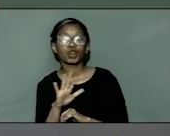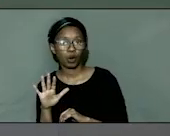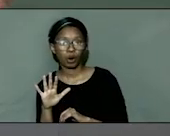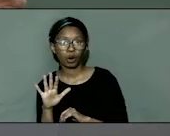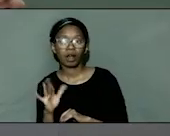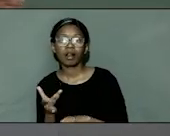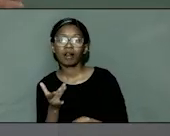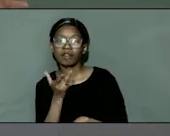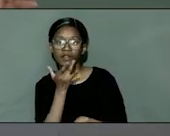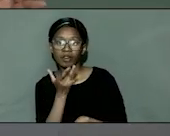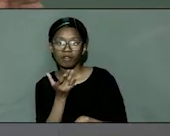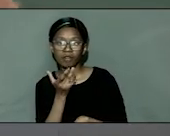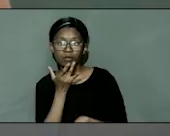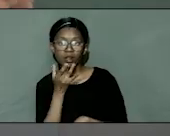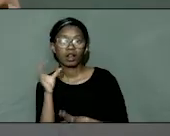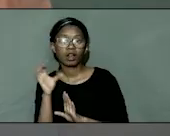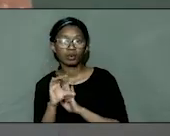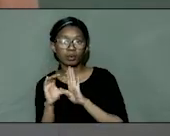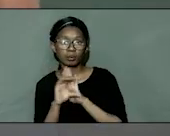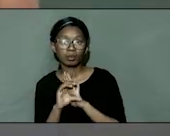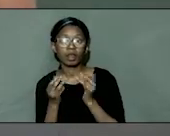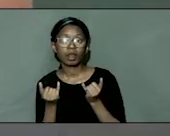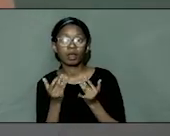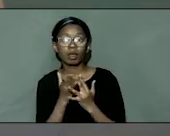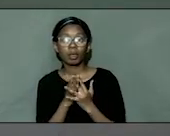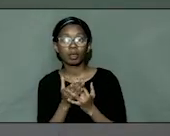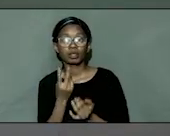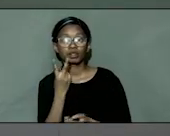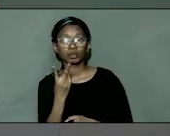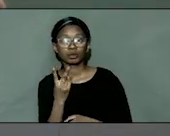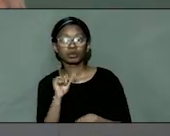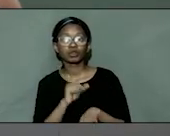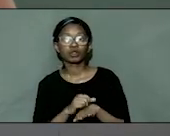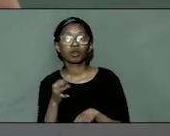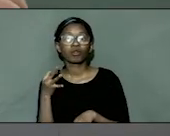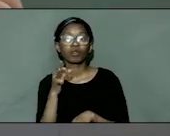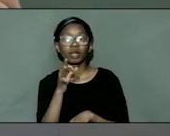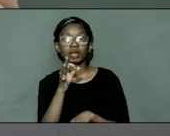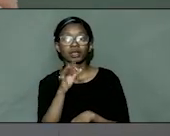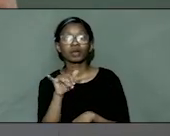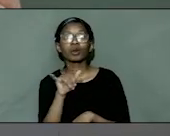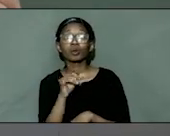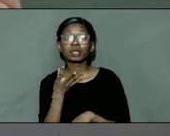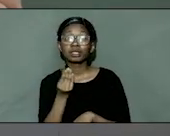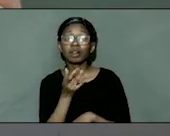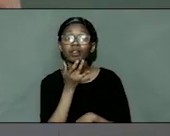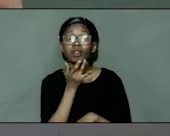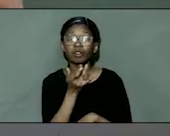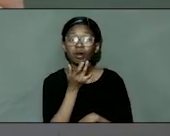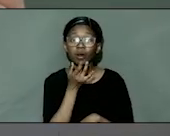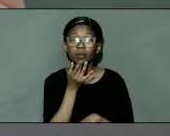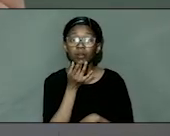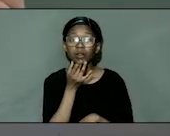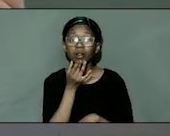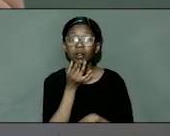unfavorable characteristic. So between the two stoneflies, which one has the favorable characteristic?